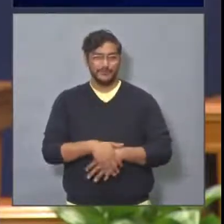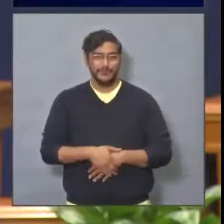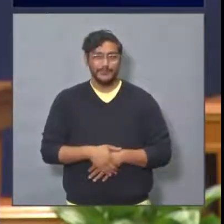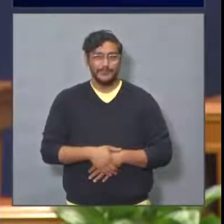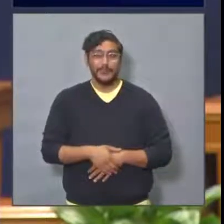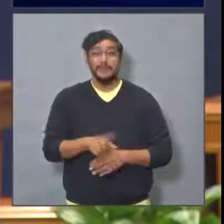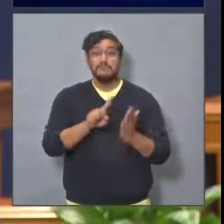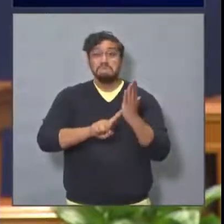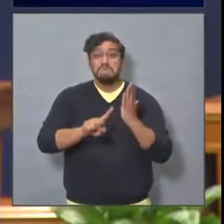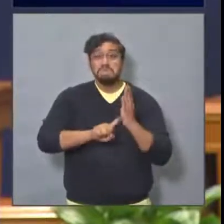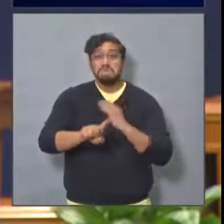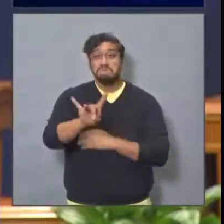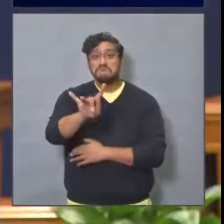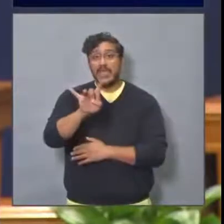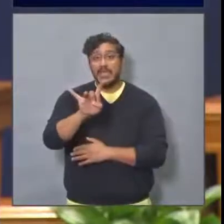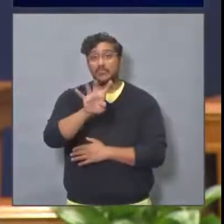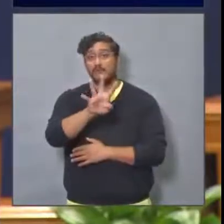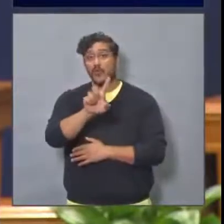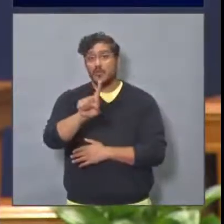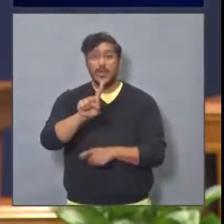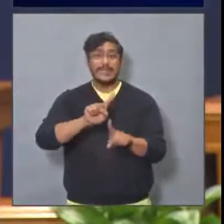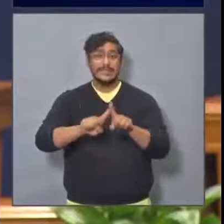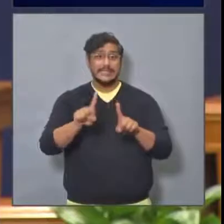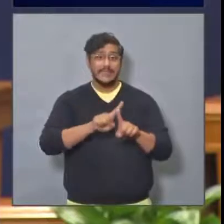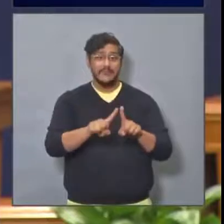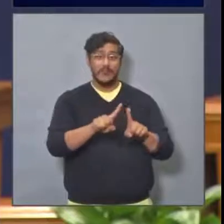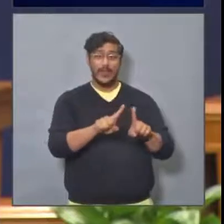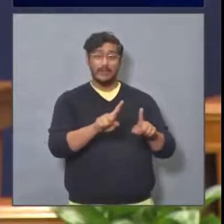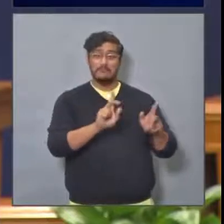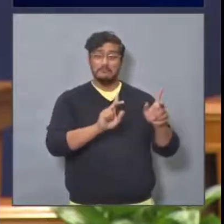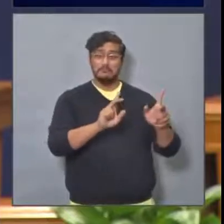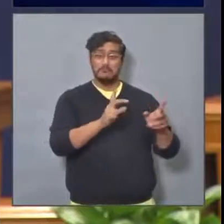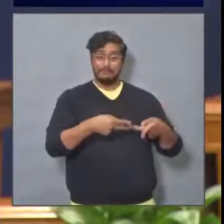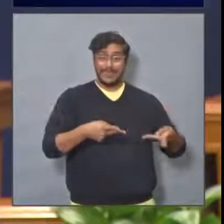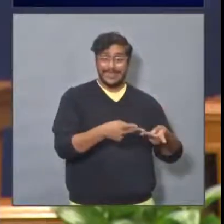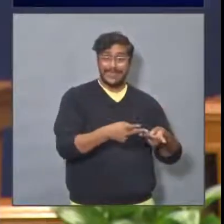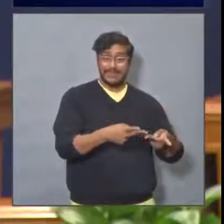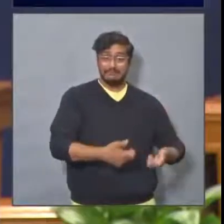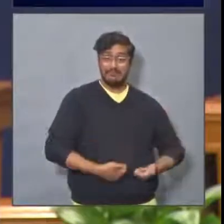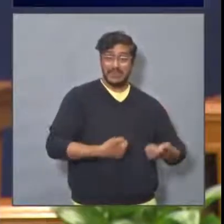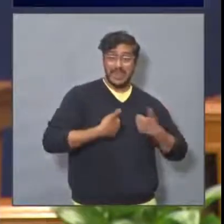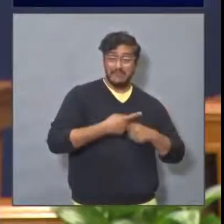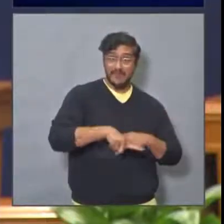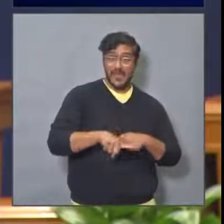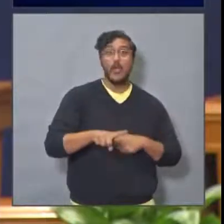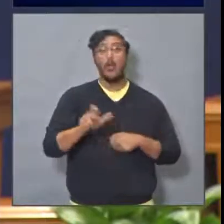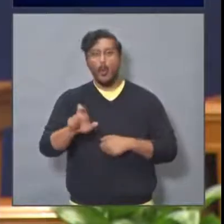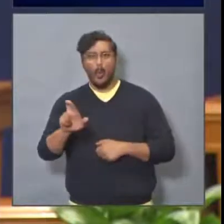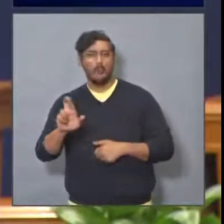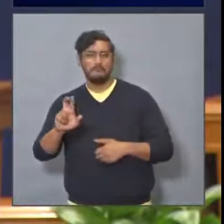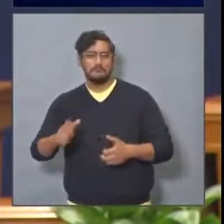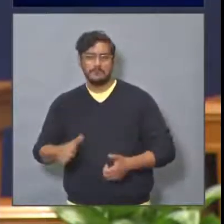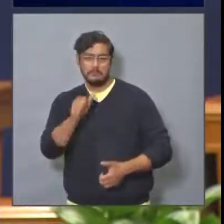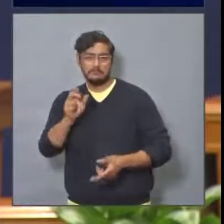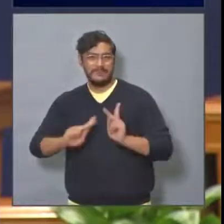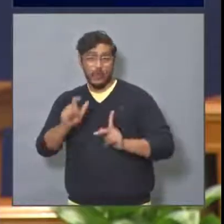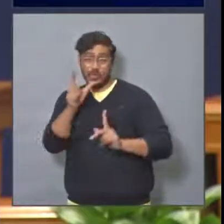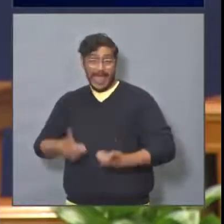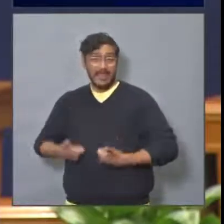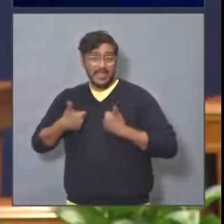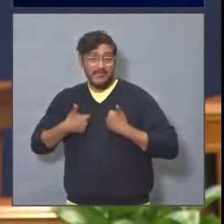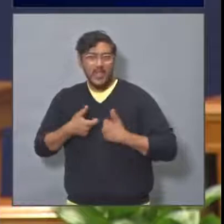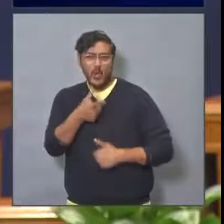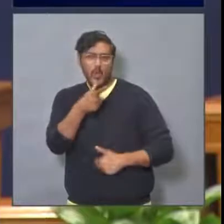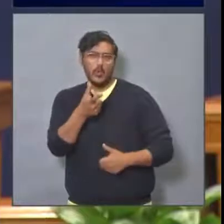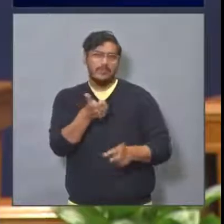investigated a total of 841 residential congregate settings and non-residential settings with at least one confirmed